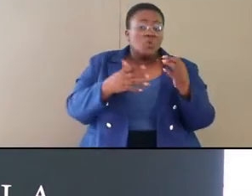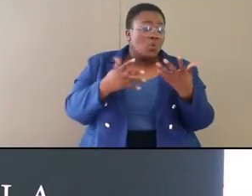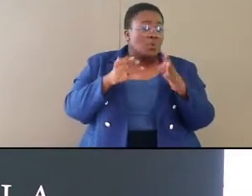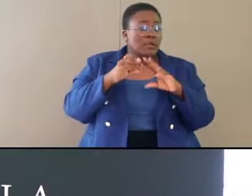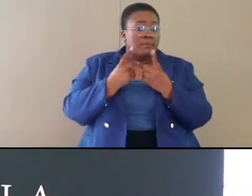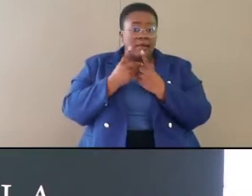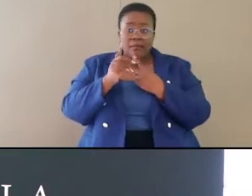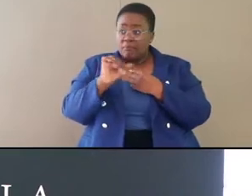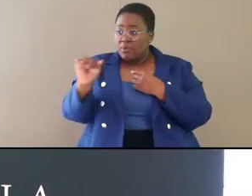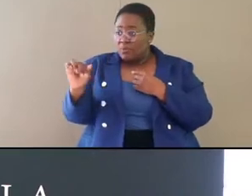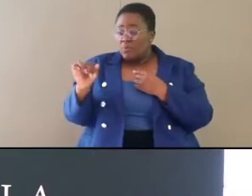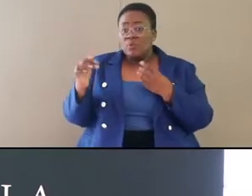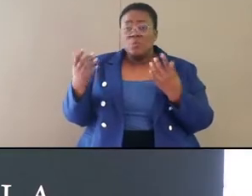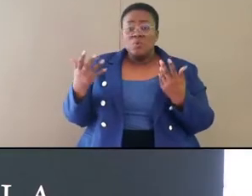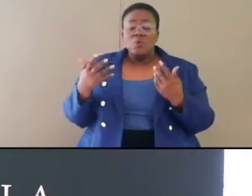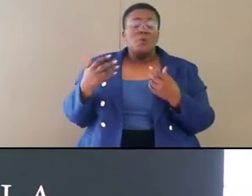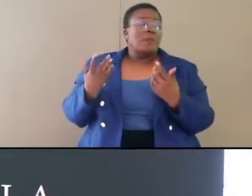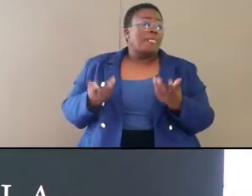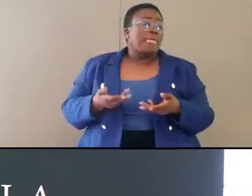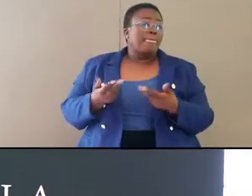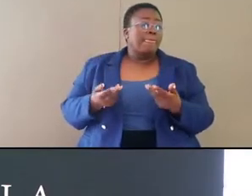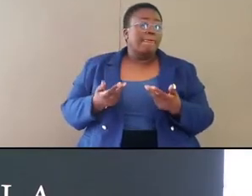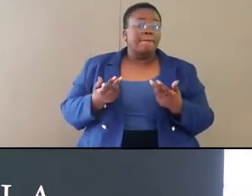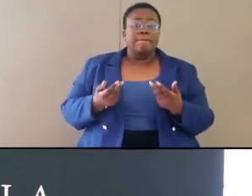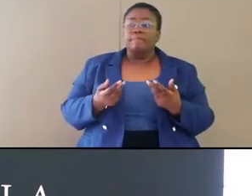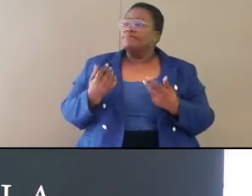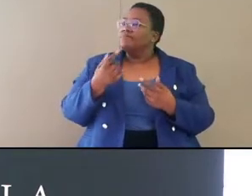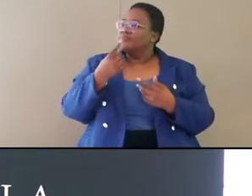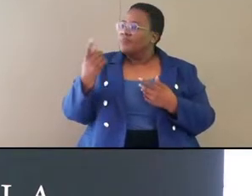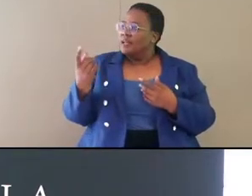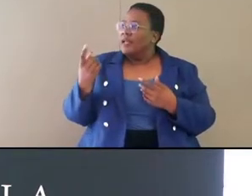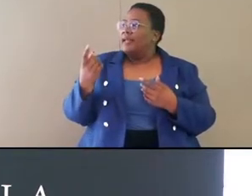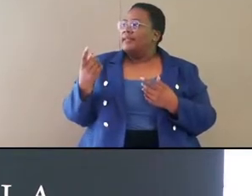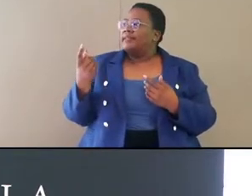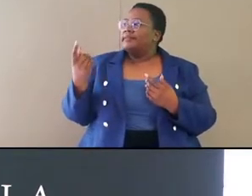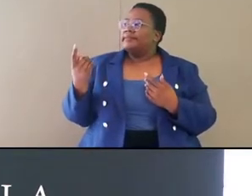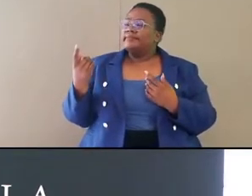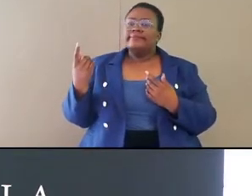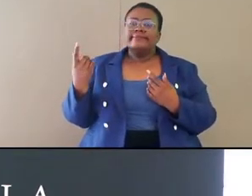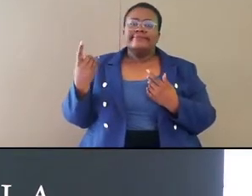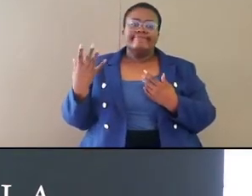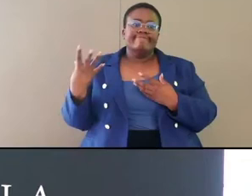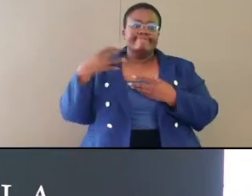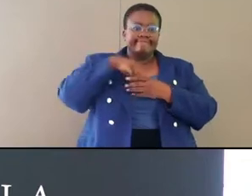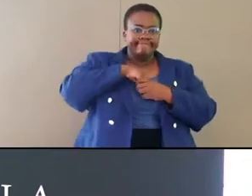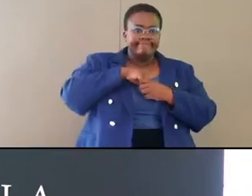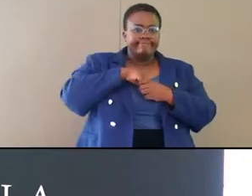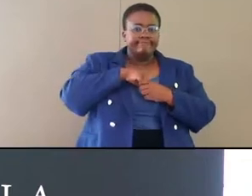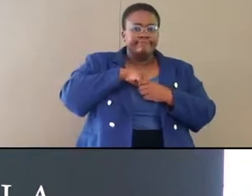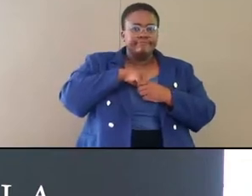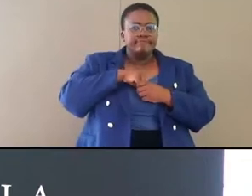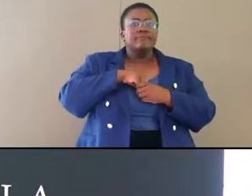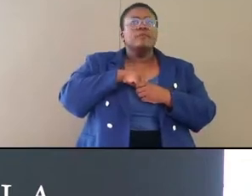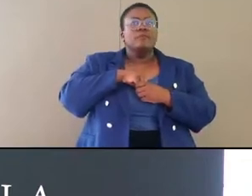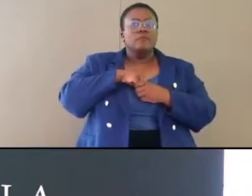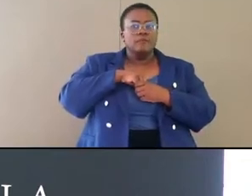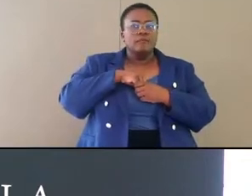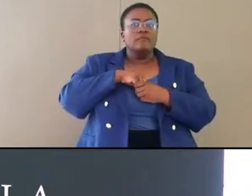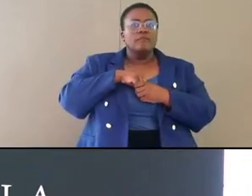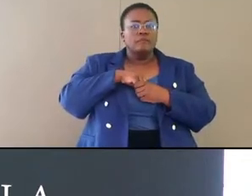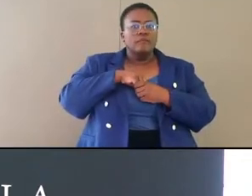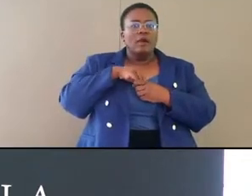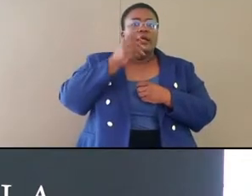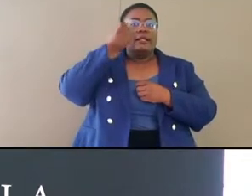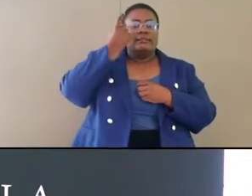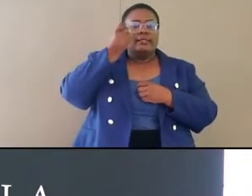department that do not put themselves in the shoes of those who are not as privileged as they are, then